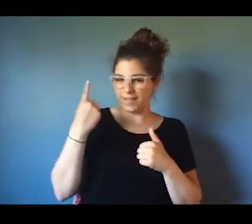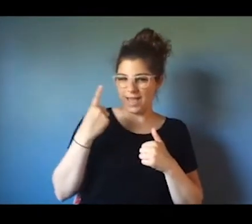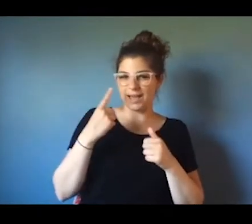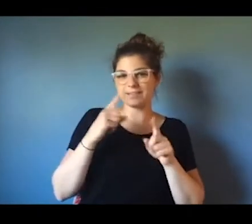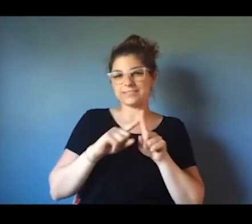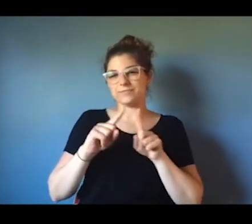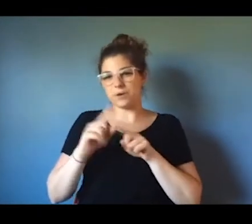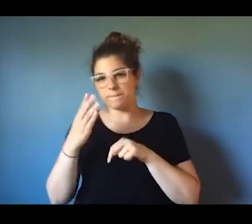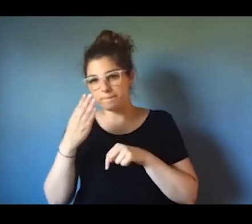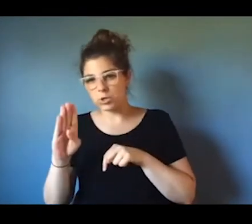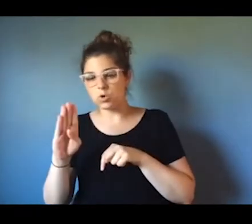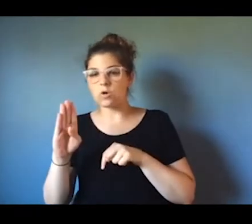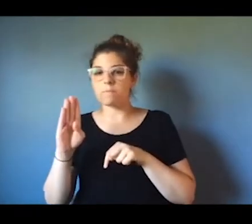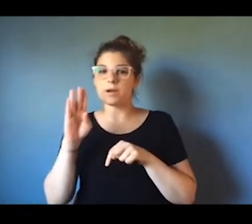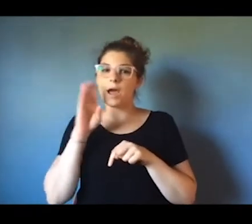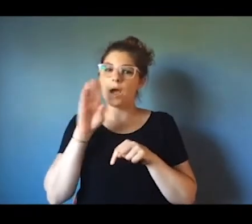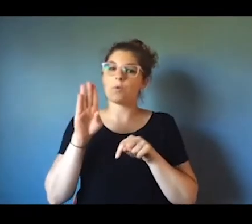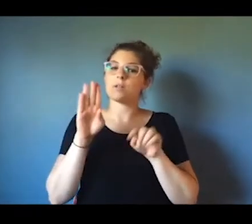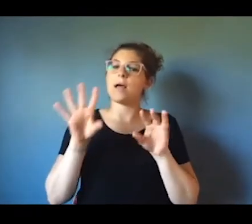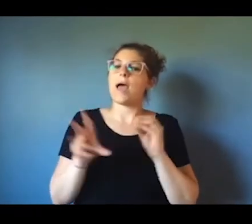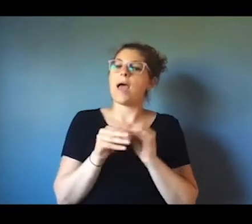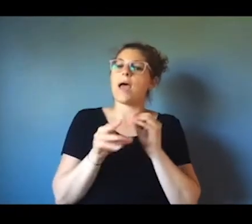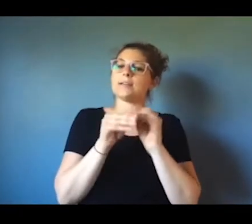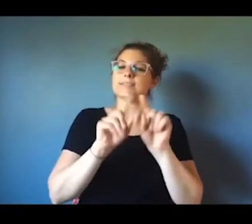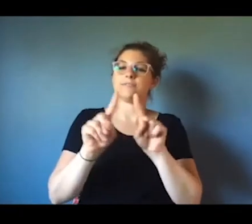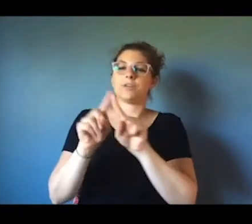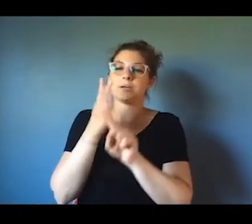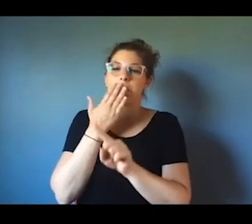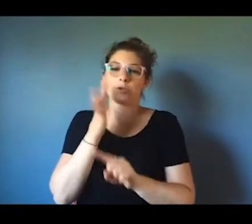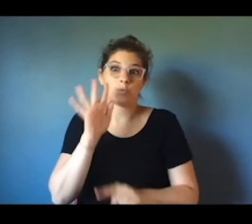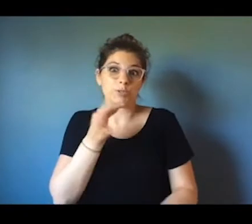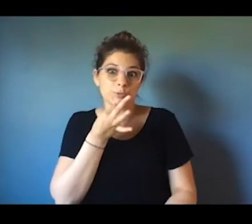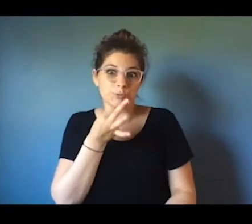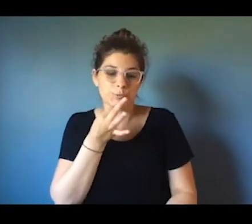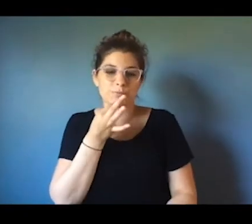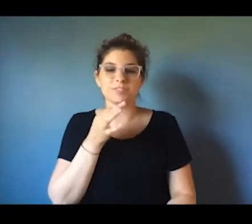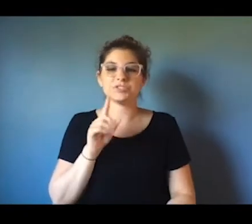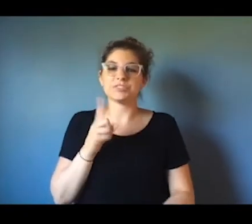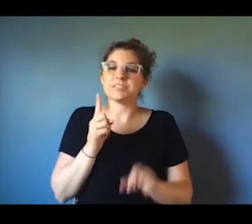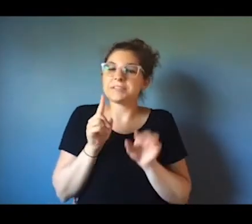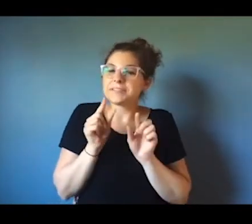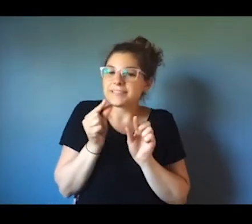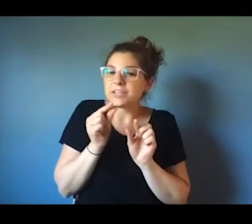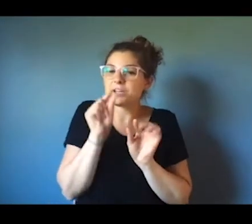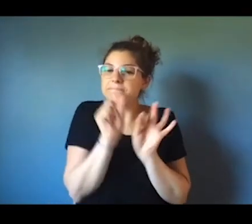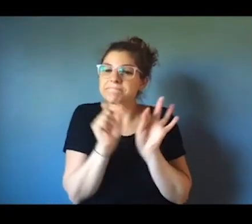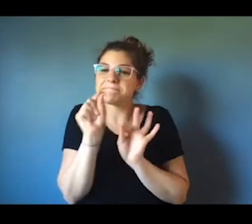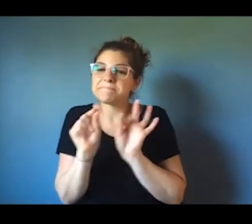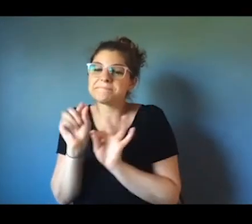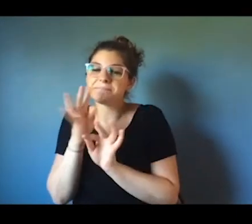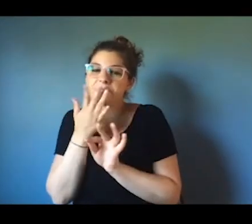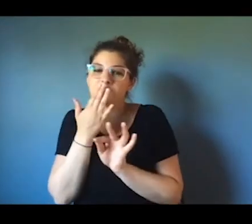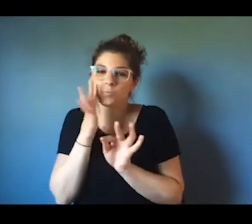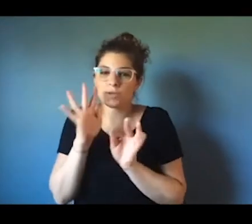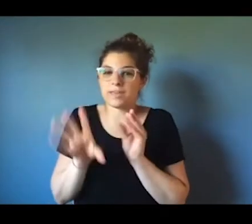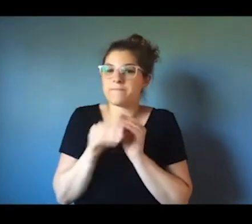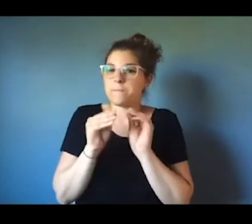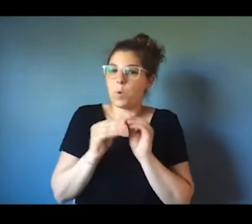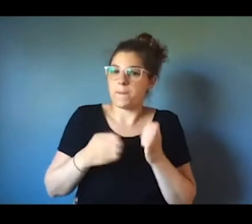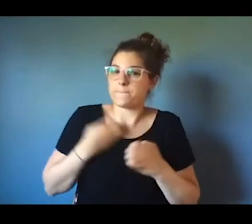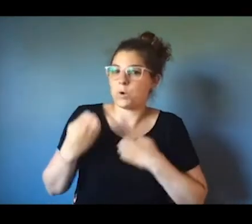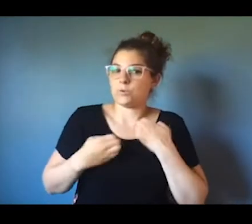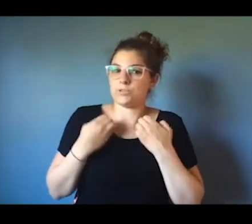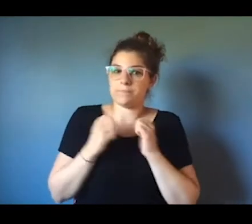which right now it's blacks and different shades of blues, but I'm going to go in there and I'm going to add lots of different colors here in a little bit, just subtle little colors that'll